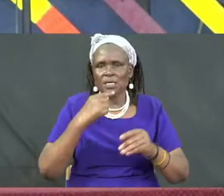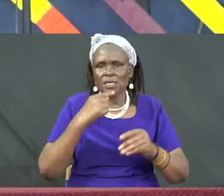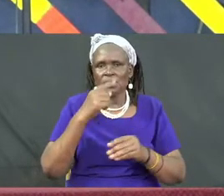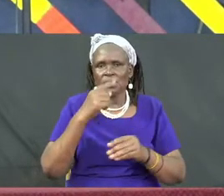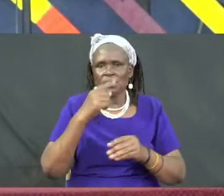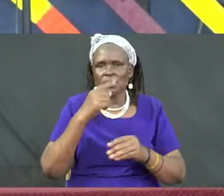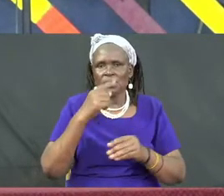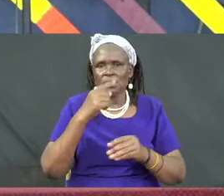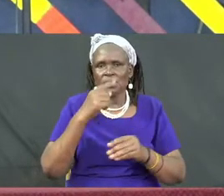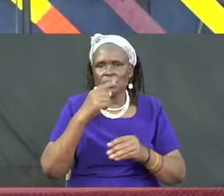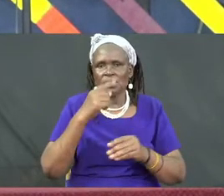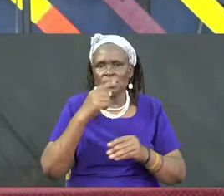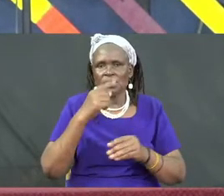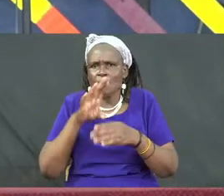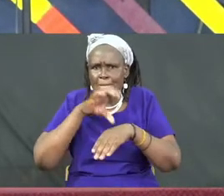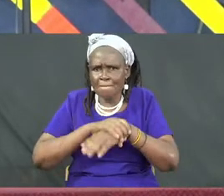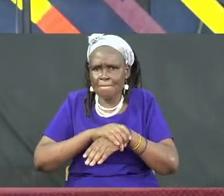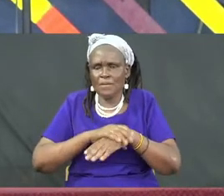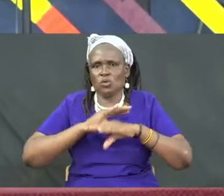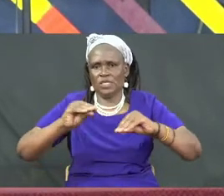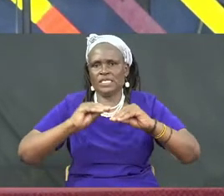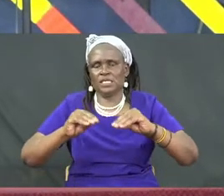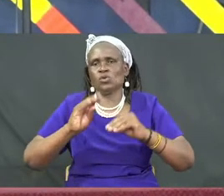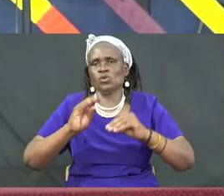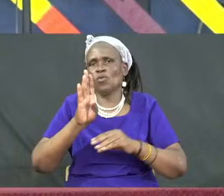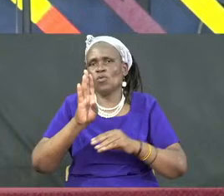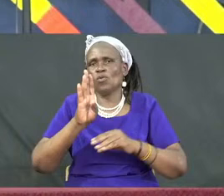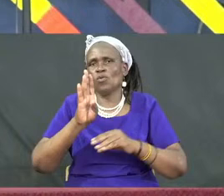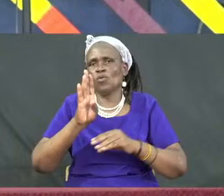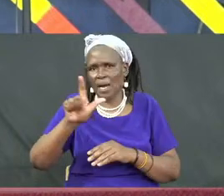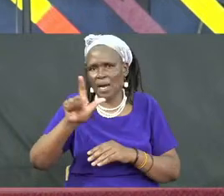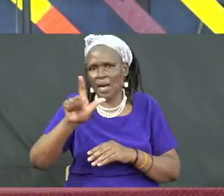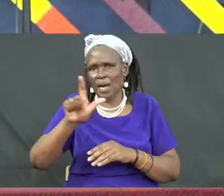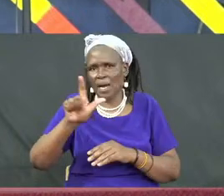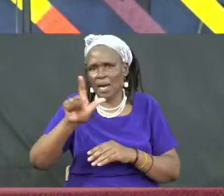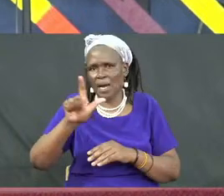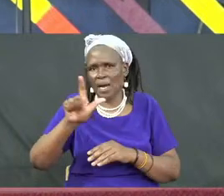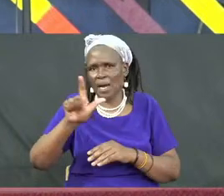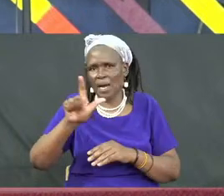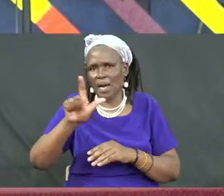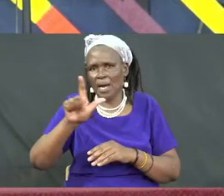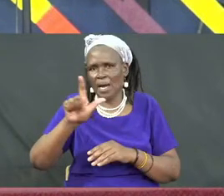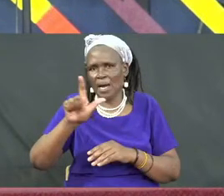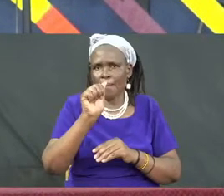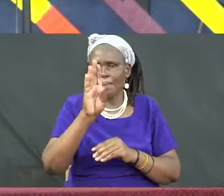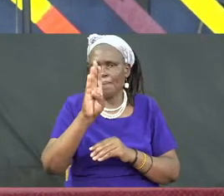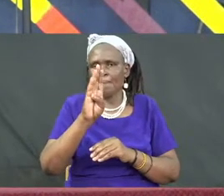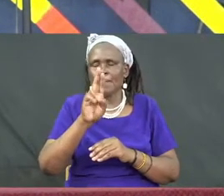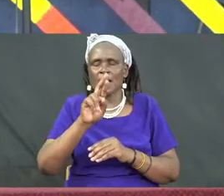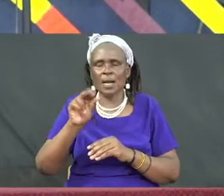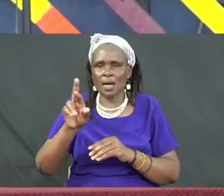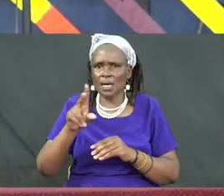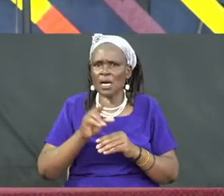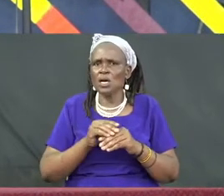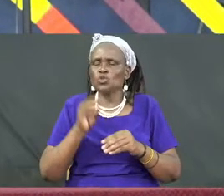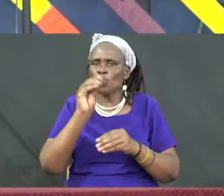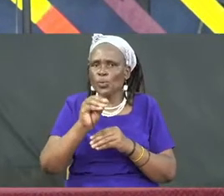who hold to the teaching of Balaam, who taught Balak to put a stumbling